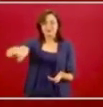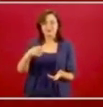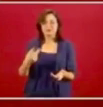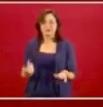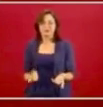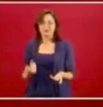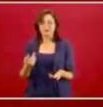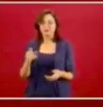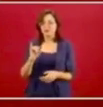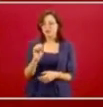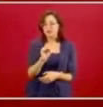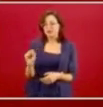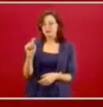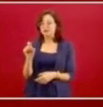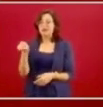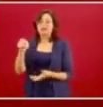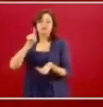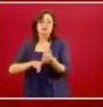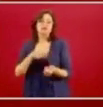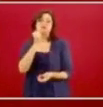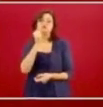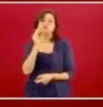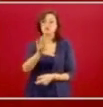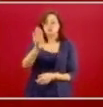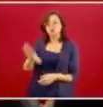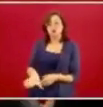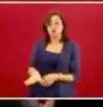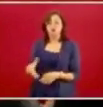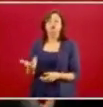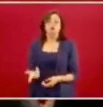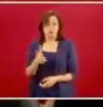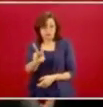concert. Is that true?